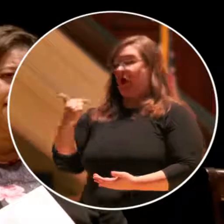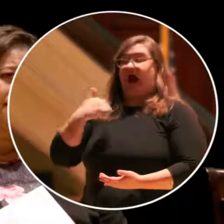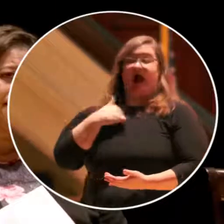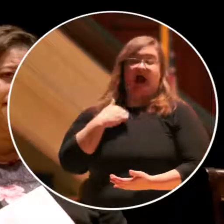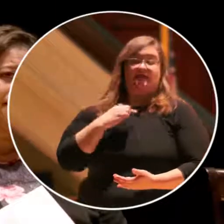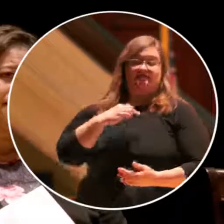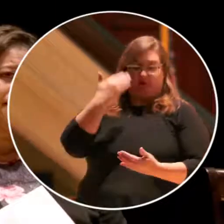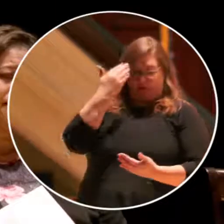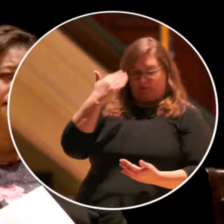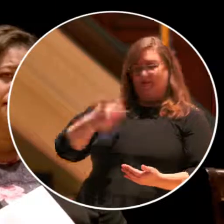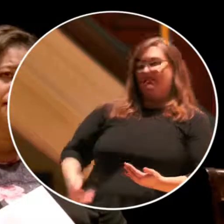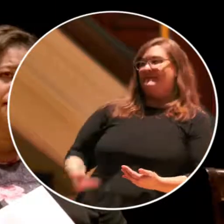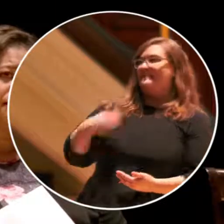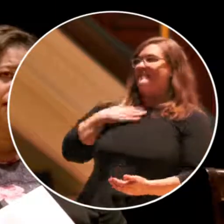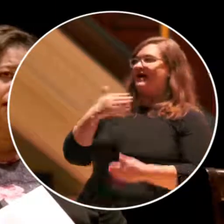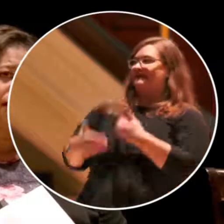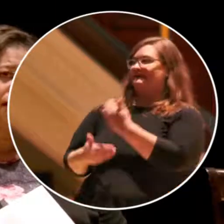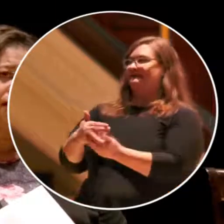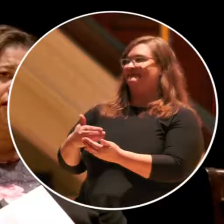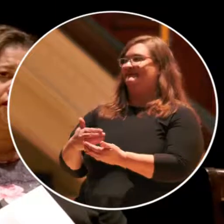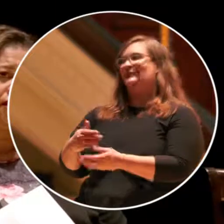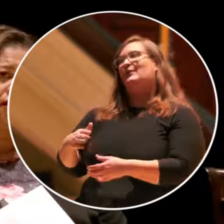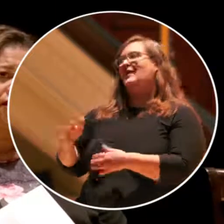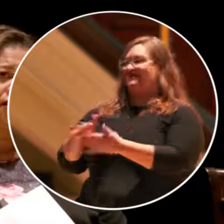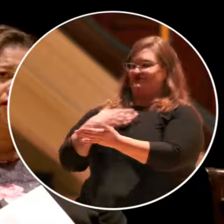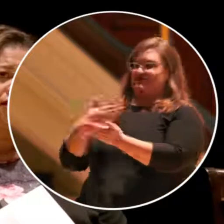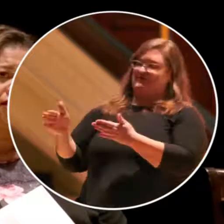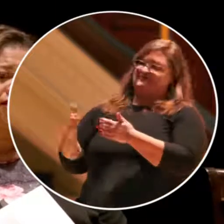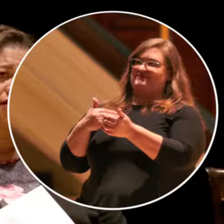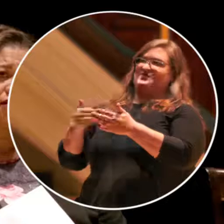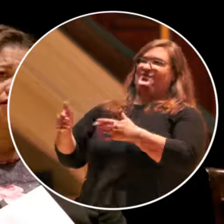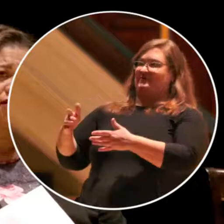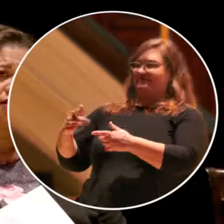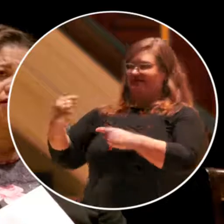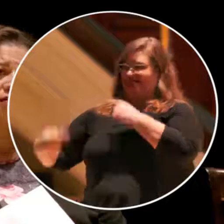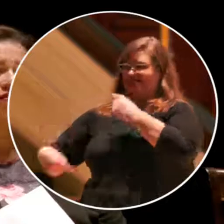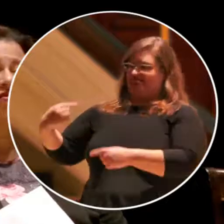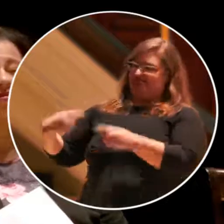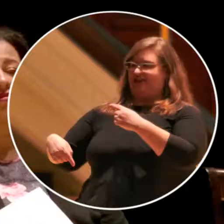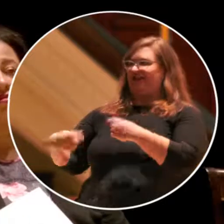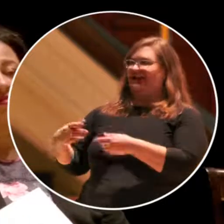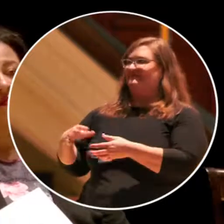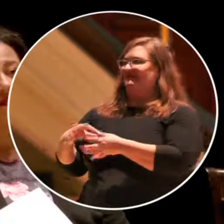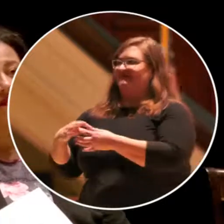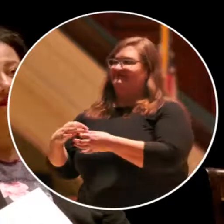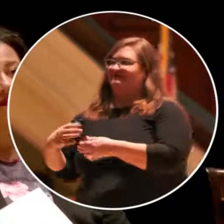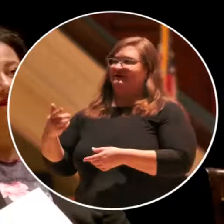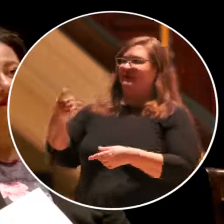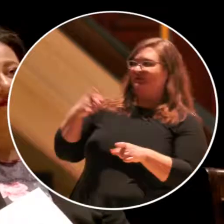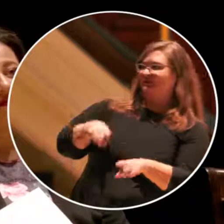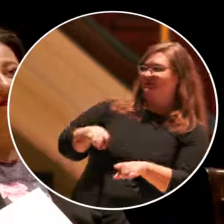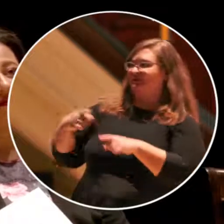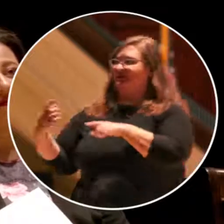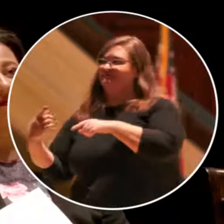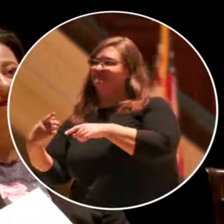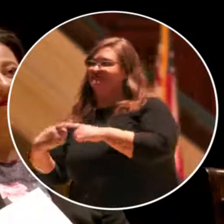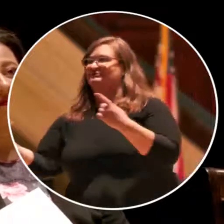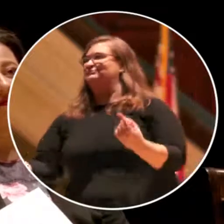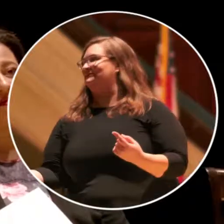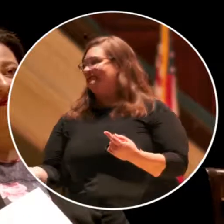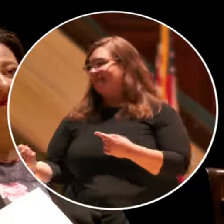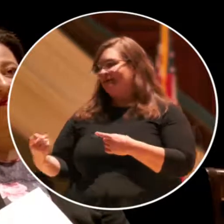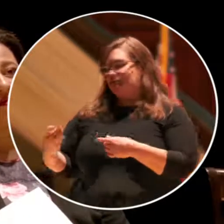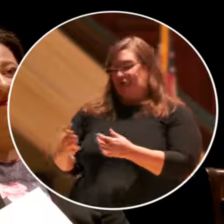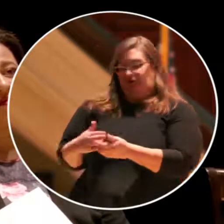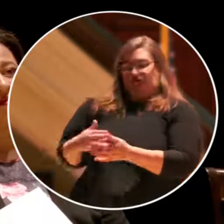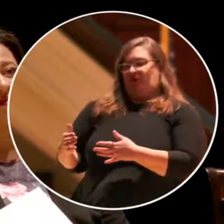every argument and tearful resolution, every triumph and disappointment, we're choreographing our own unique dance, one